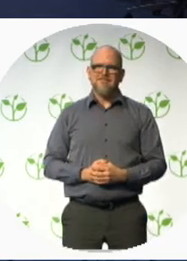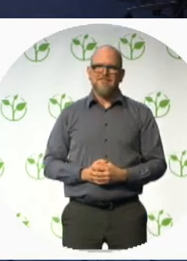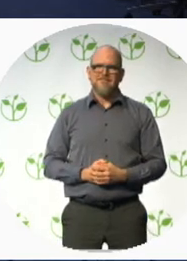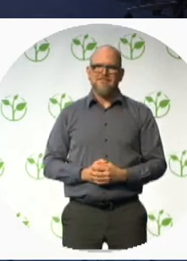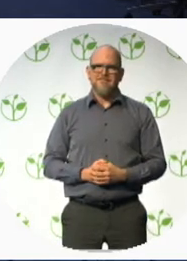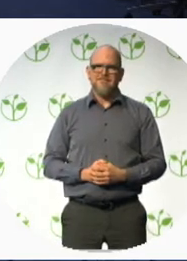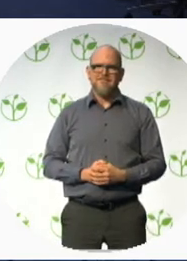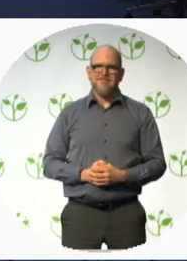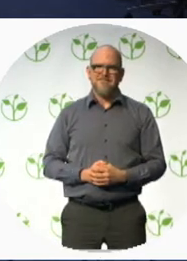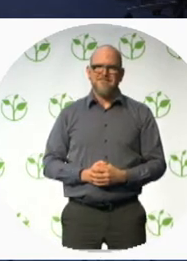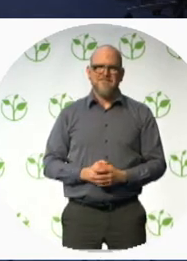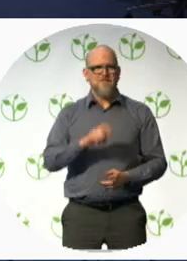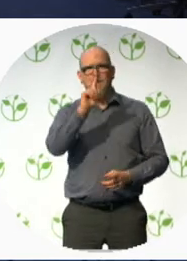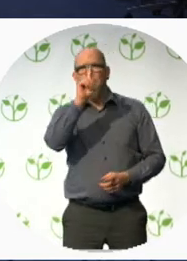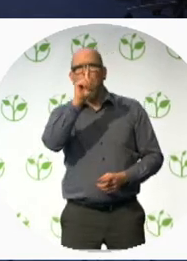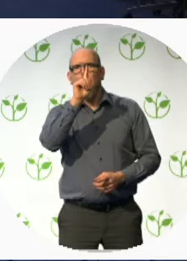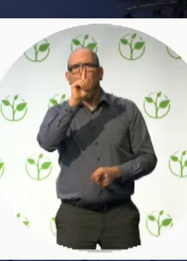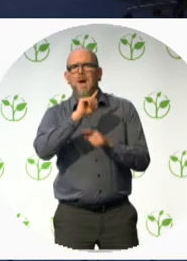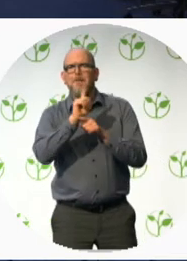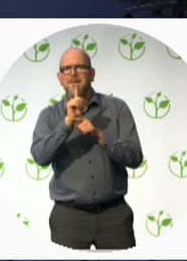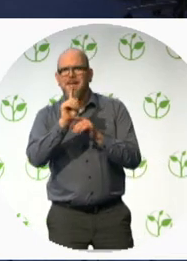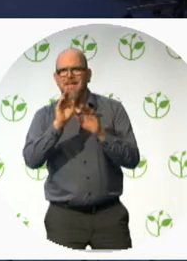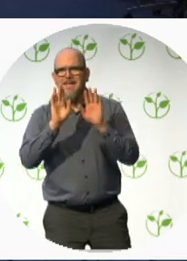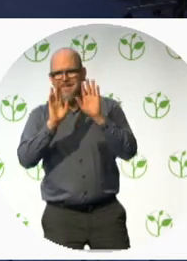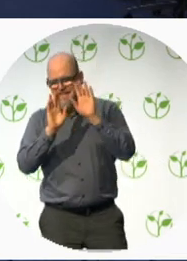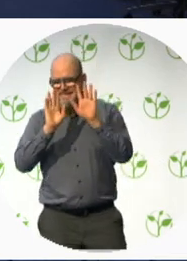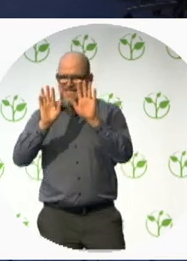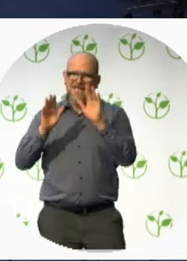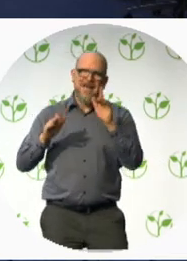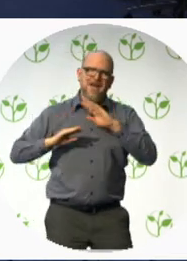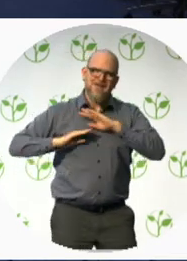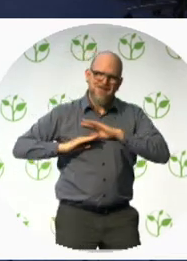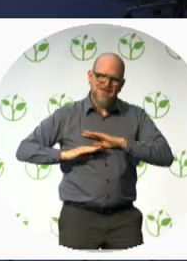So only 1 minute, or well, 1 moment, I hope it doesn't need a minute.